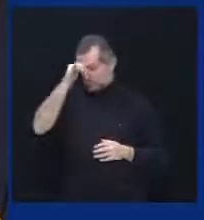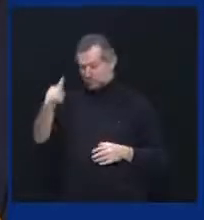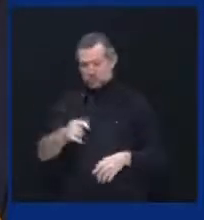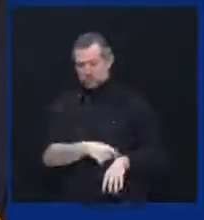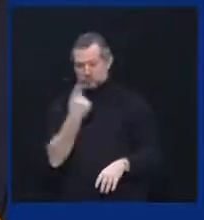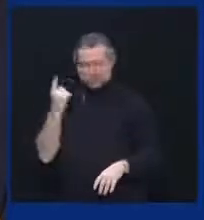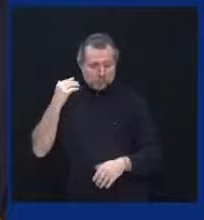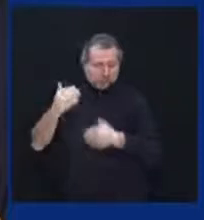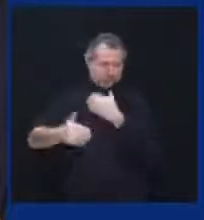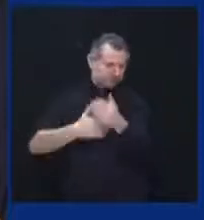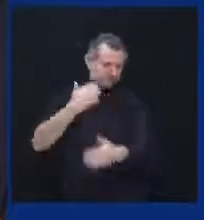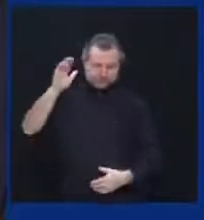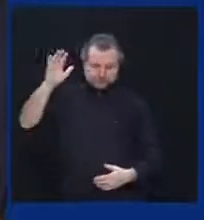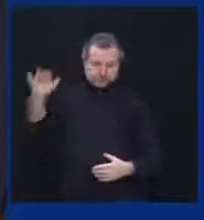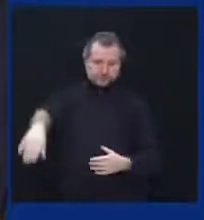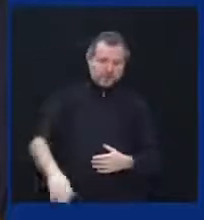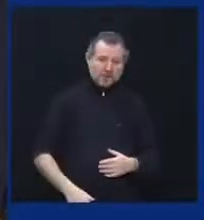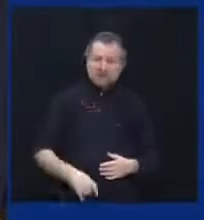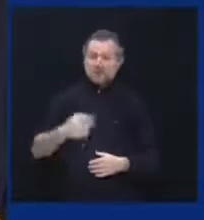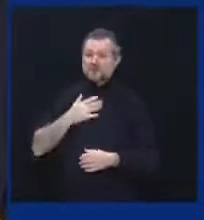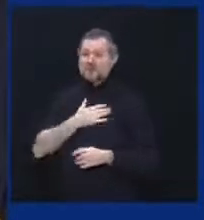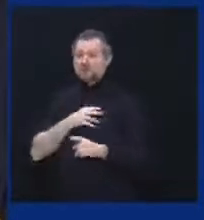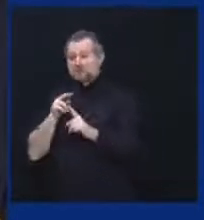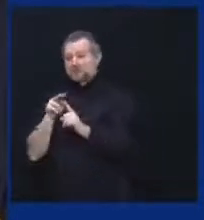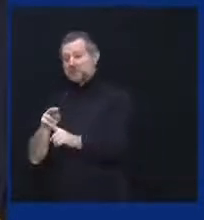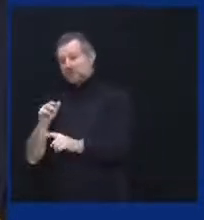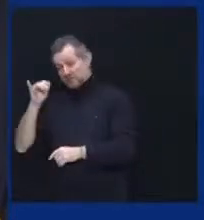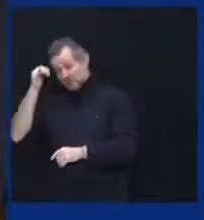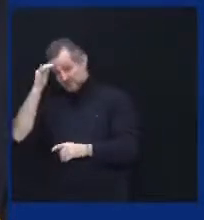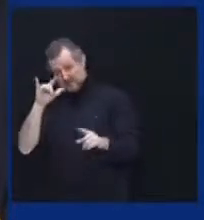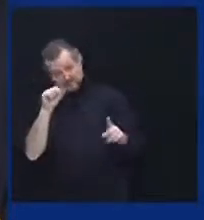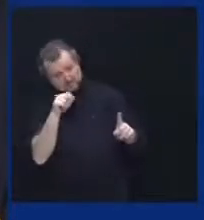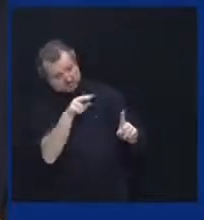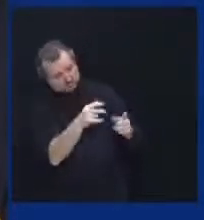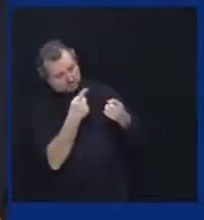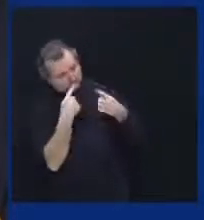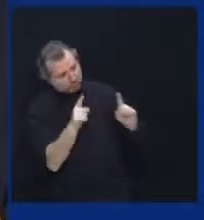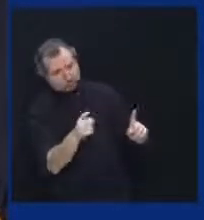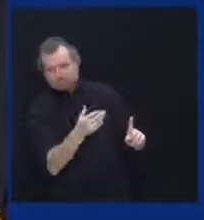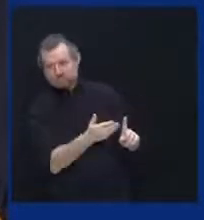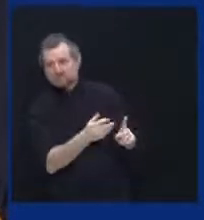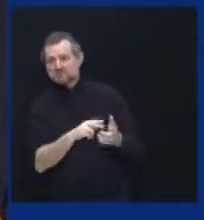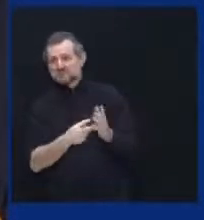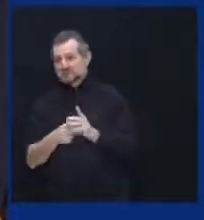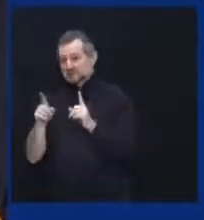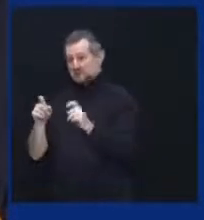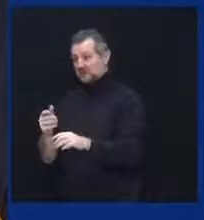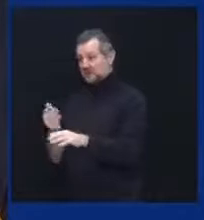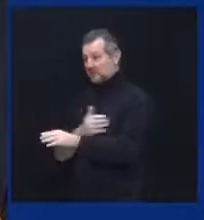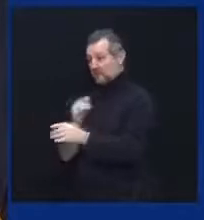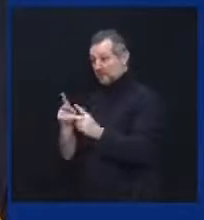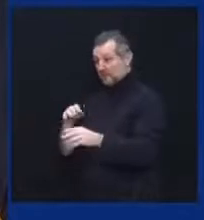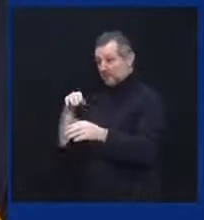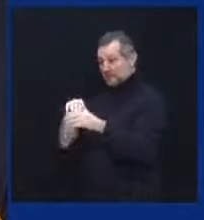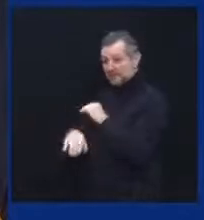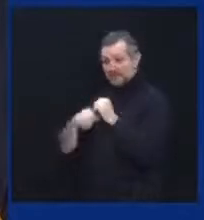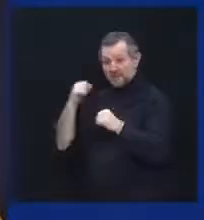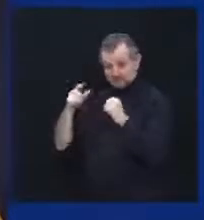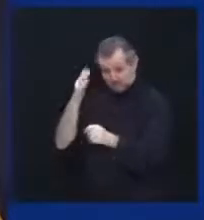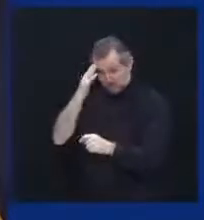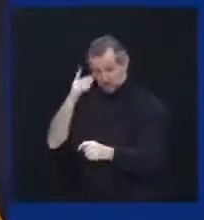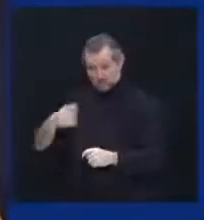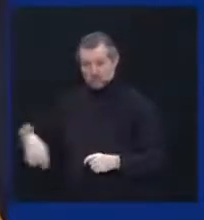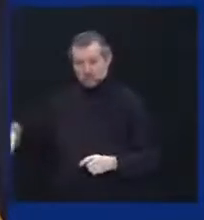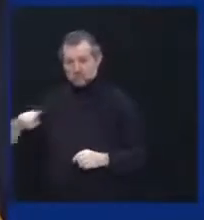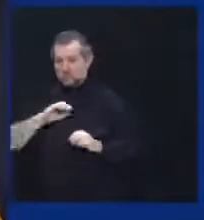has been, and we tried it with the Buffalo Bills, if you test people before they go in and you know they're